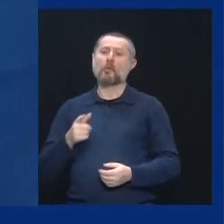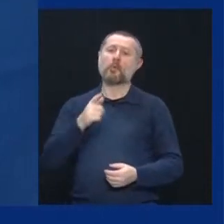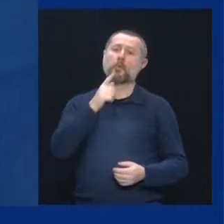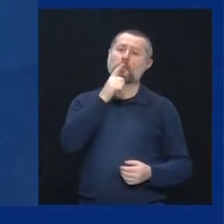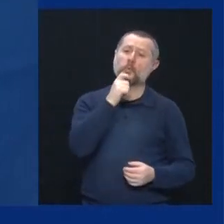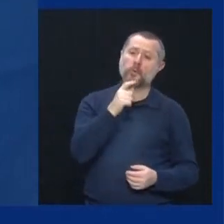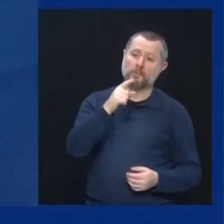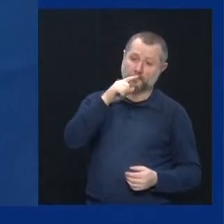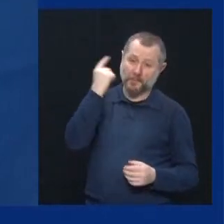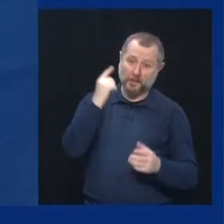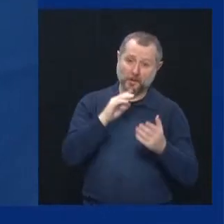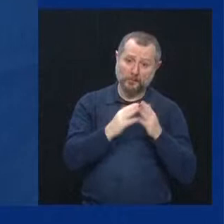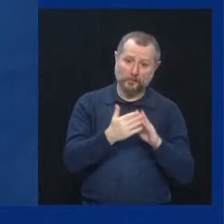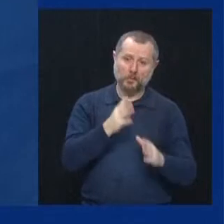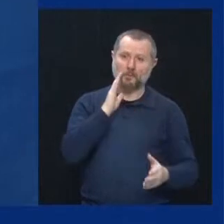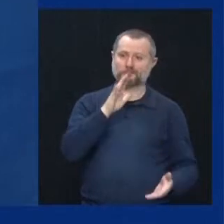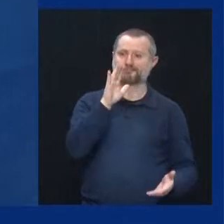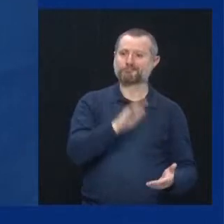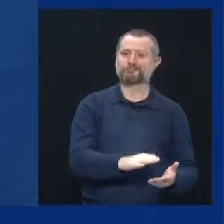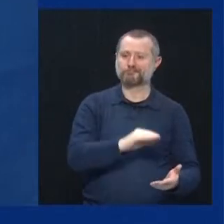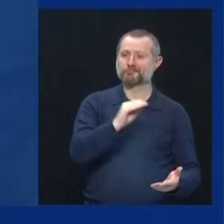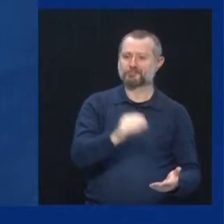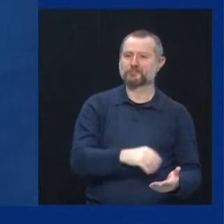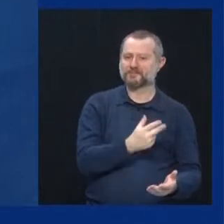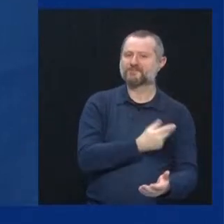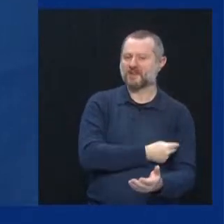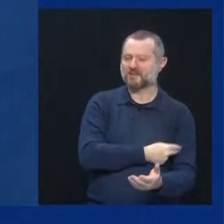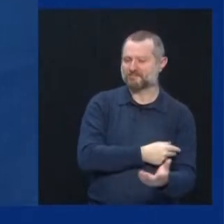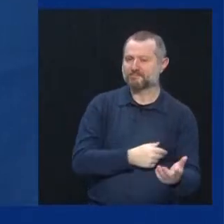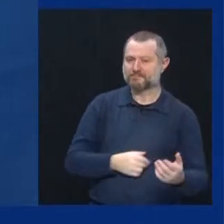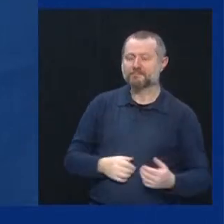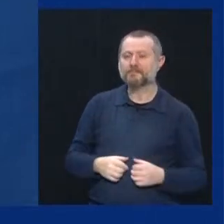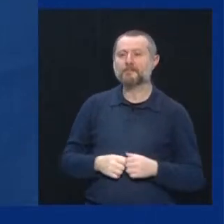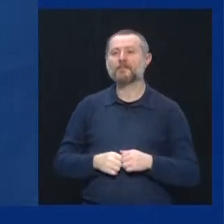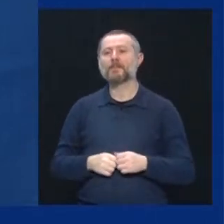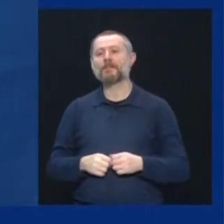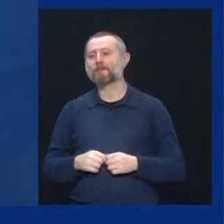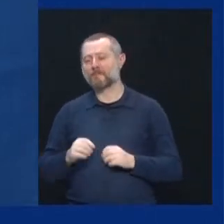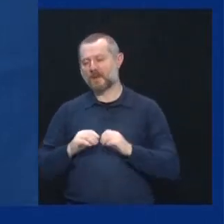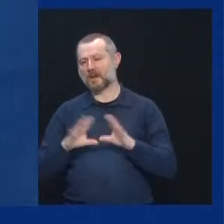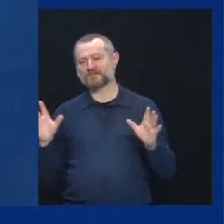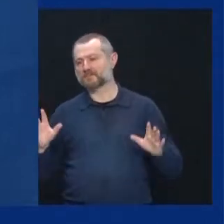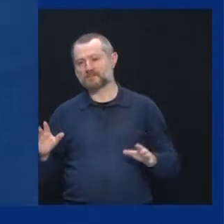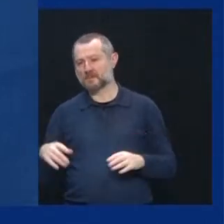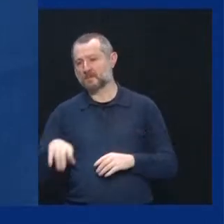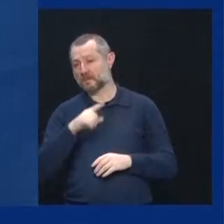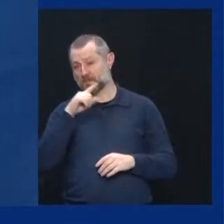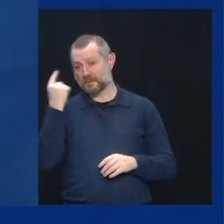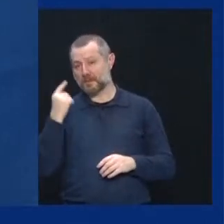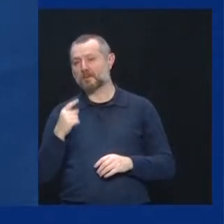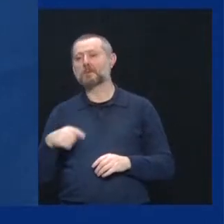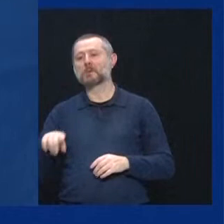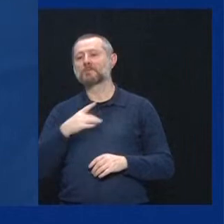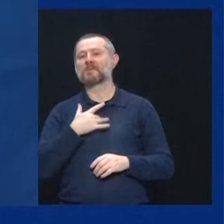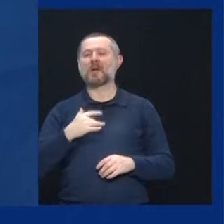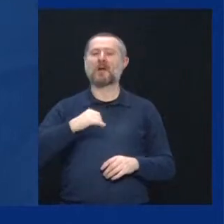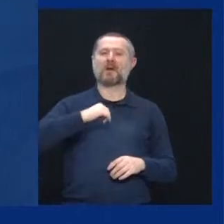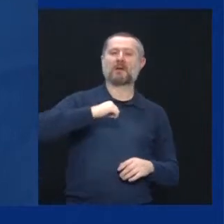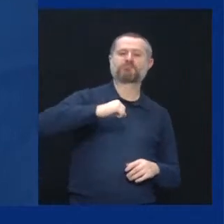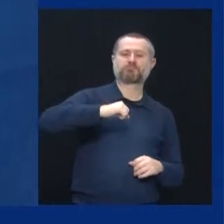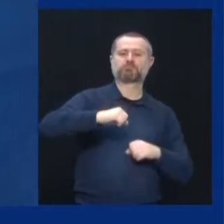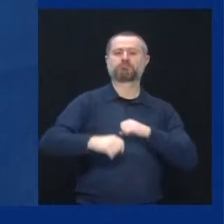black community. There is a higher hesitancy issue, and there's a